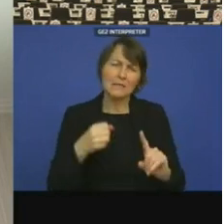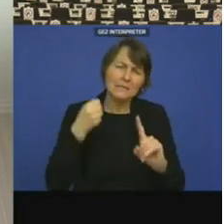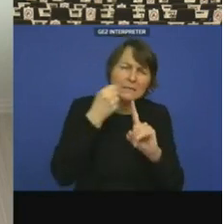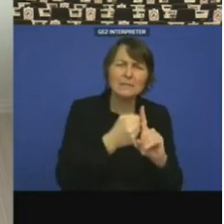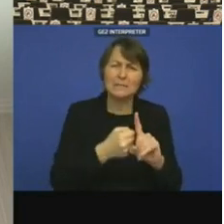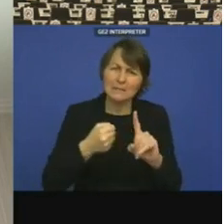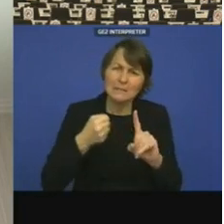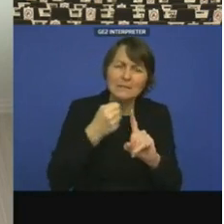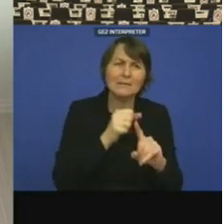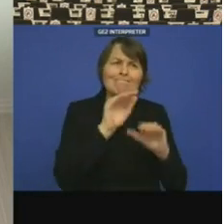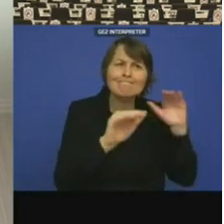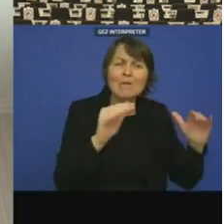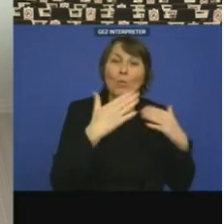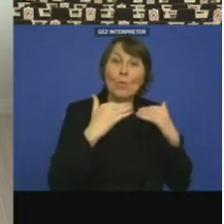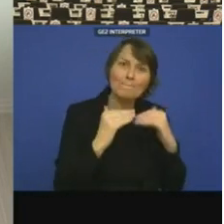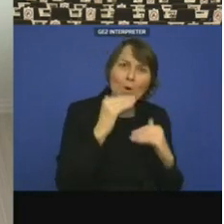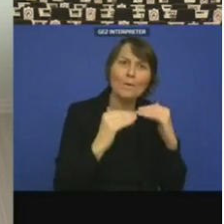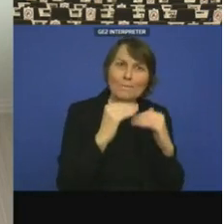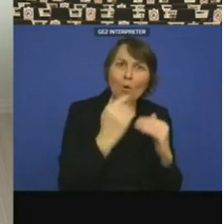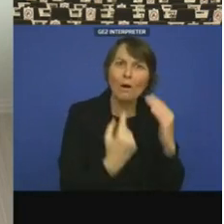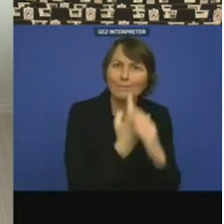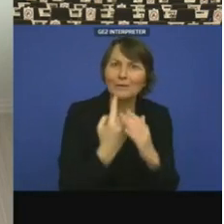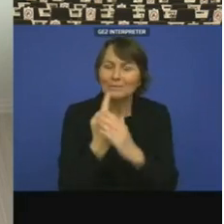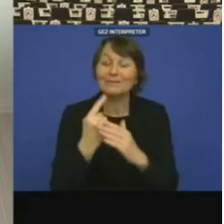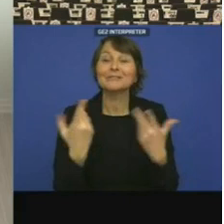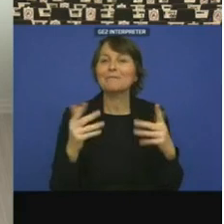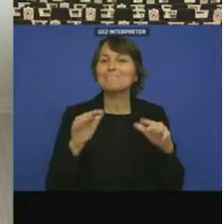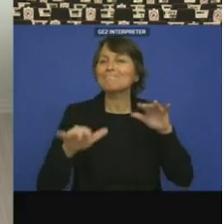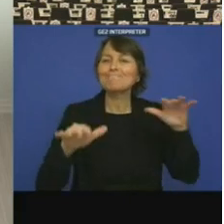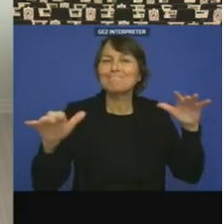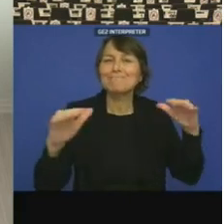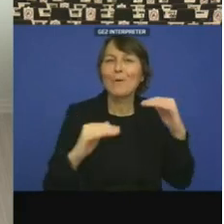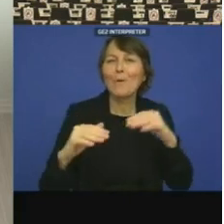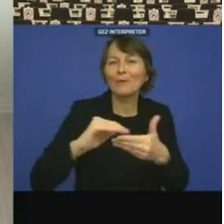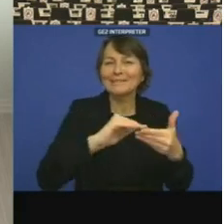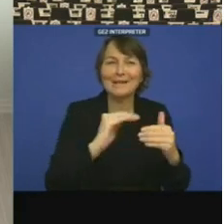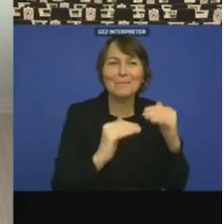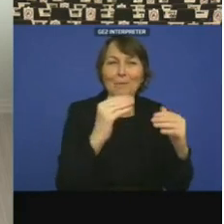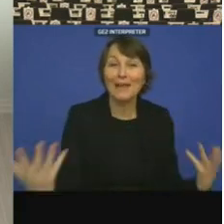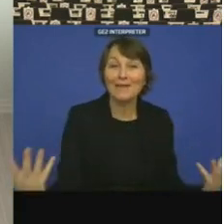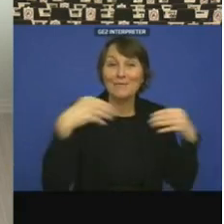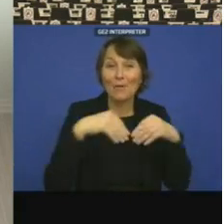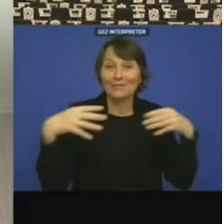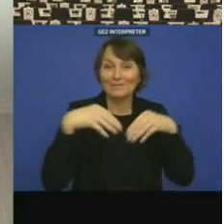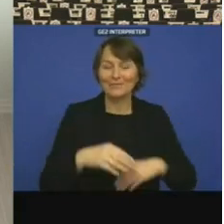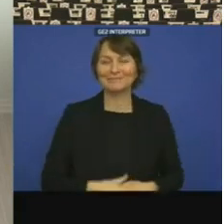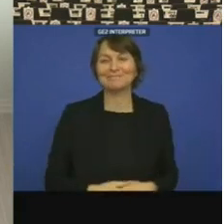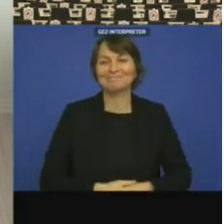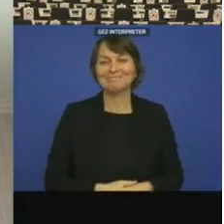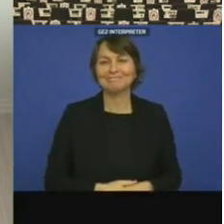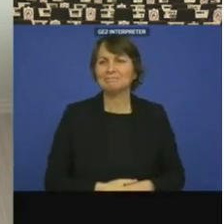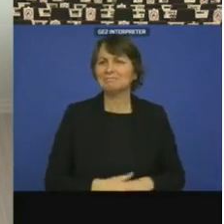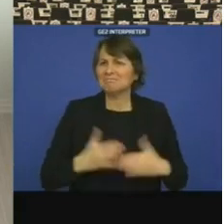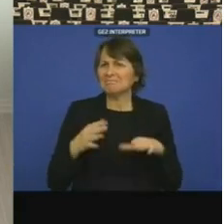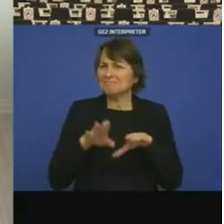projects, bring more opportunities, and reach out to more organizations. While this is a step forward, I think that given